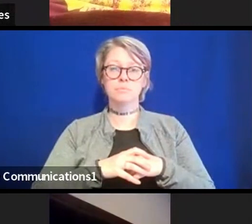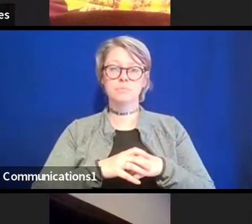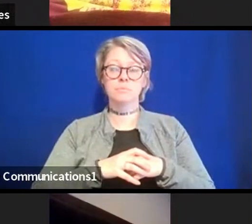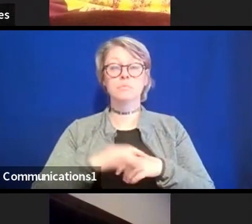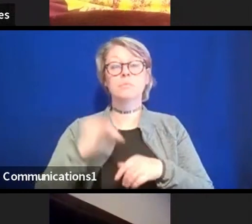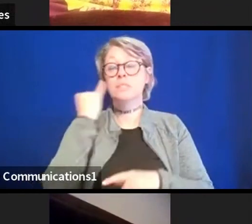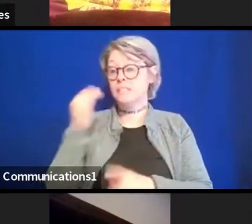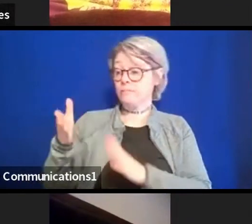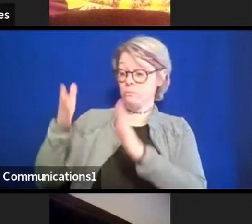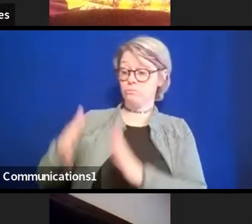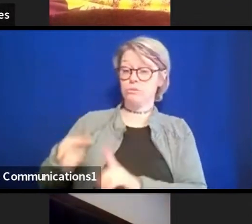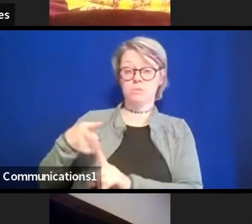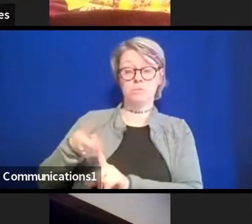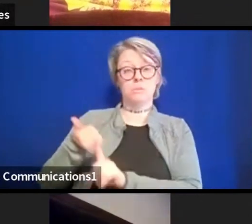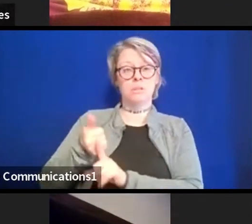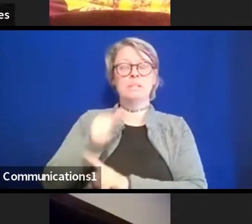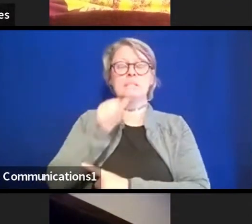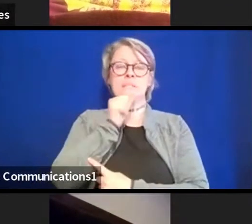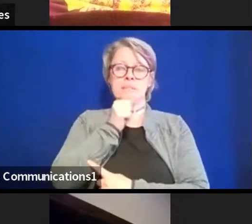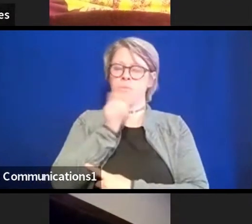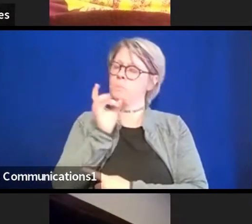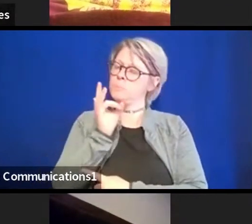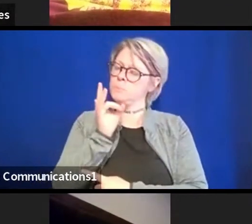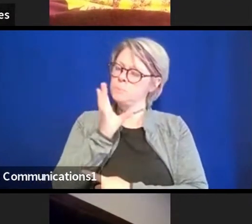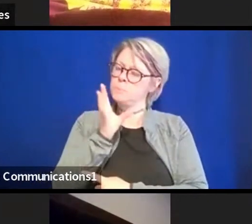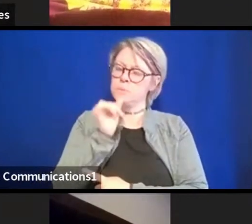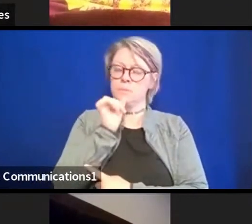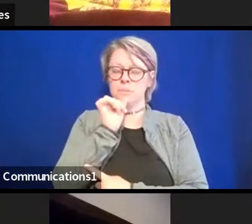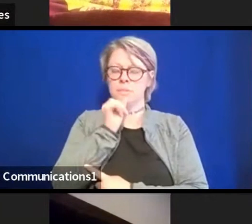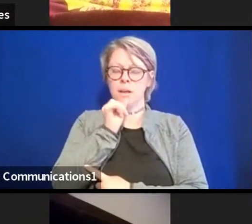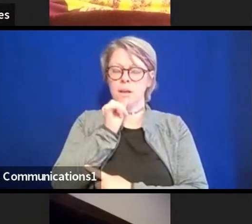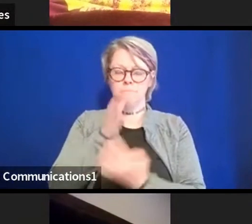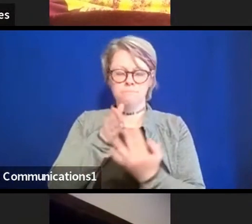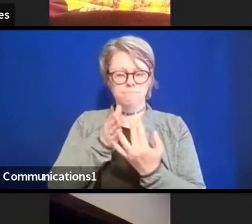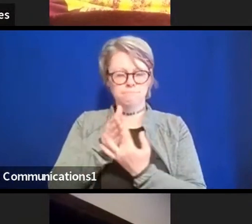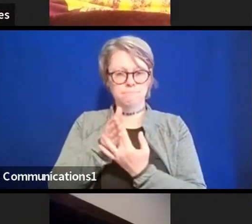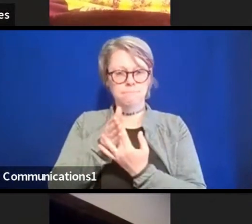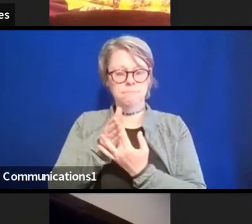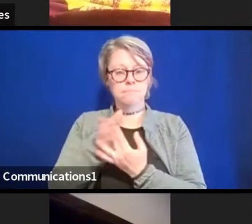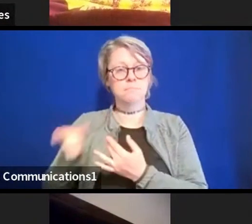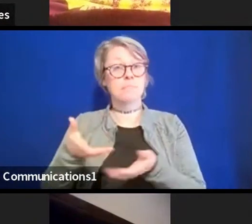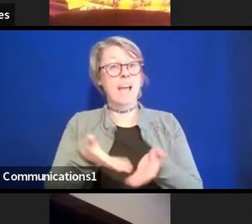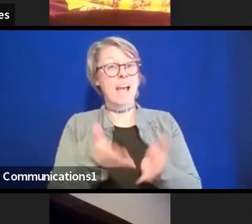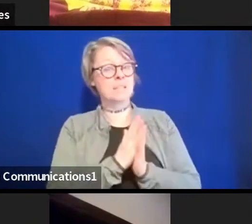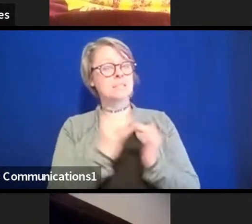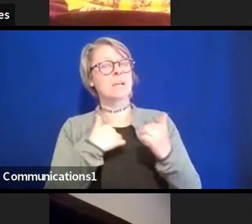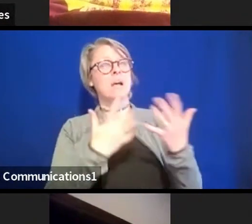suffering very, very badly, and they are asking to